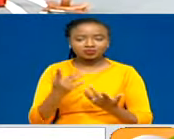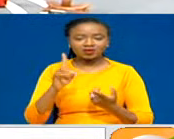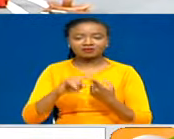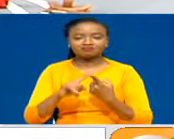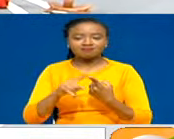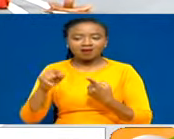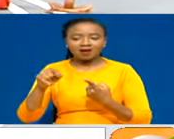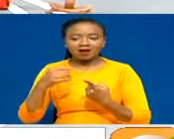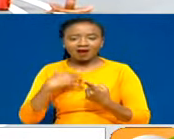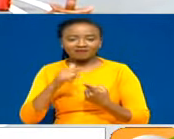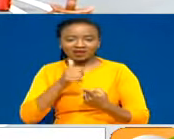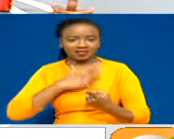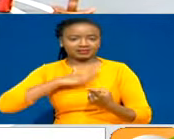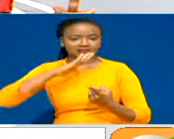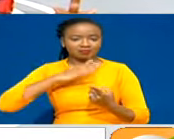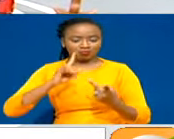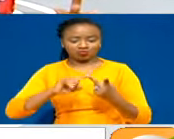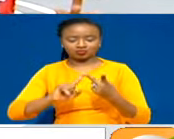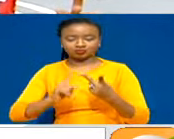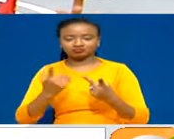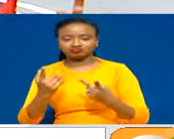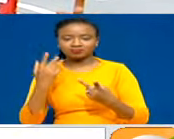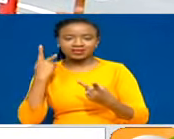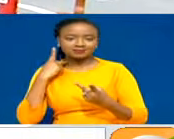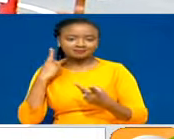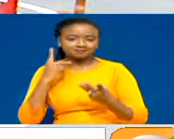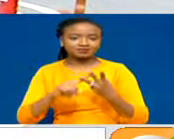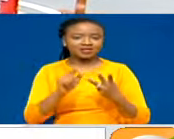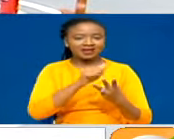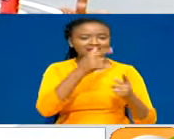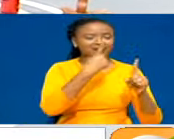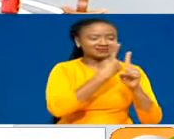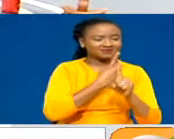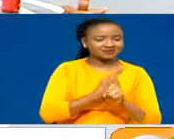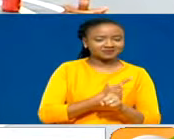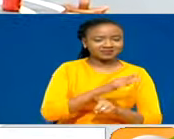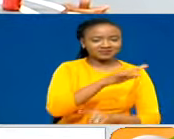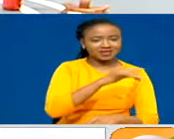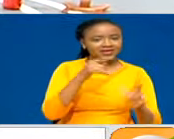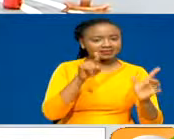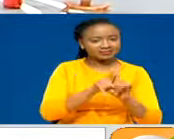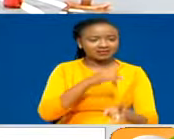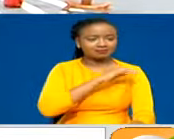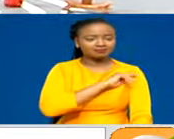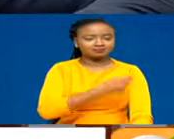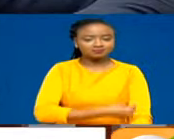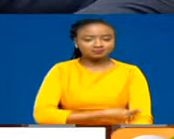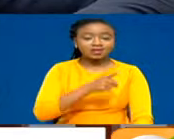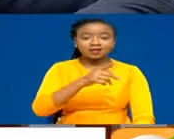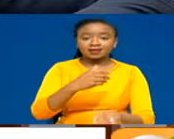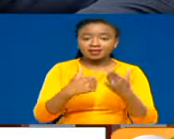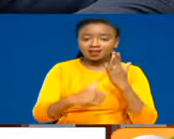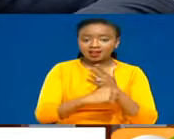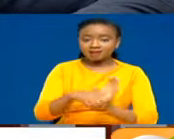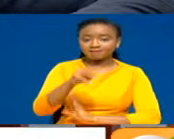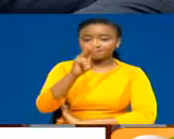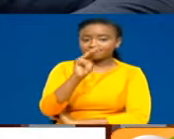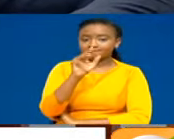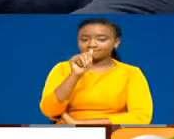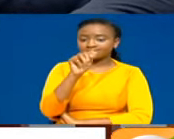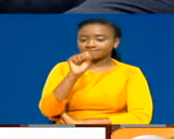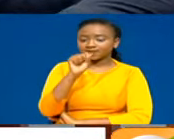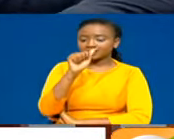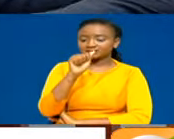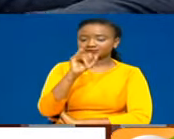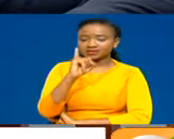Tanzania, Ivory Coast, Burkina Faso, of course, Nigeria, and many, many more. Masai Ujiri is my guest tonight. Good to see